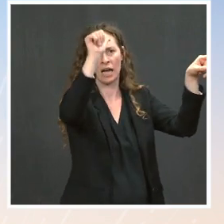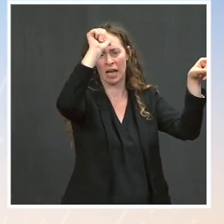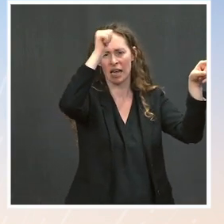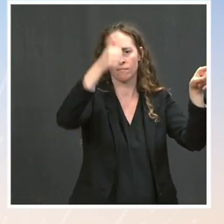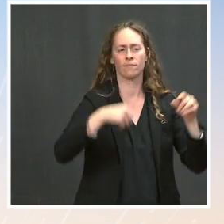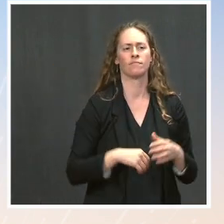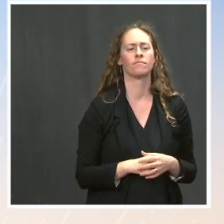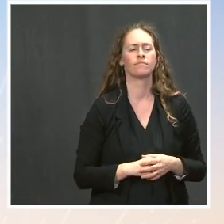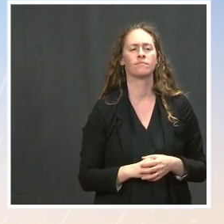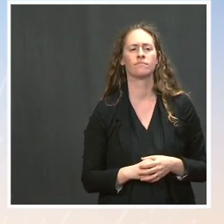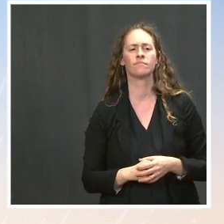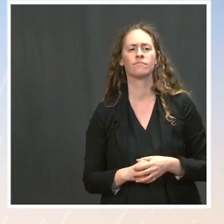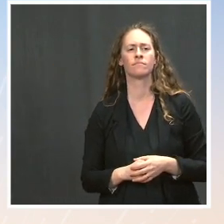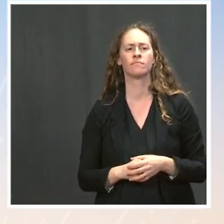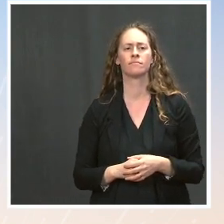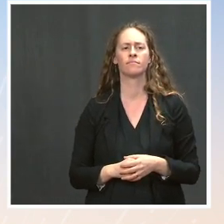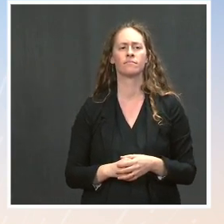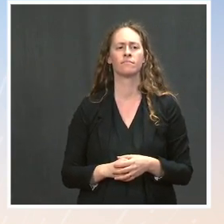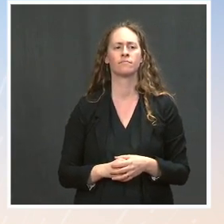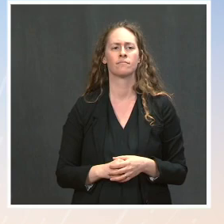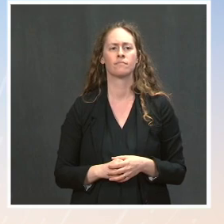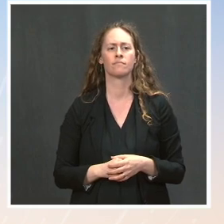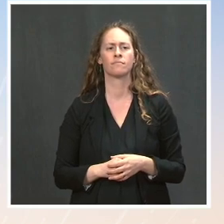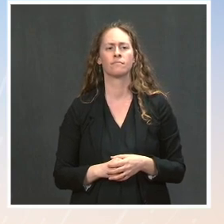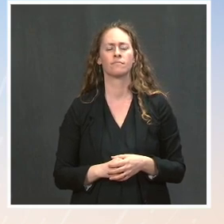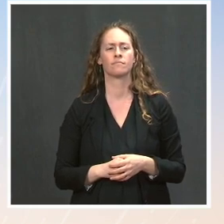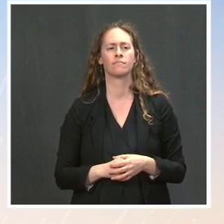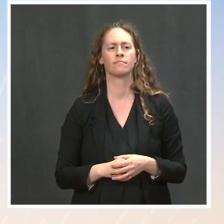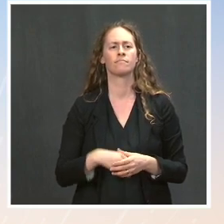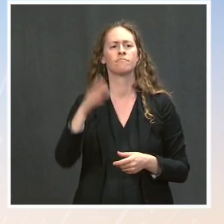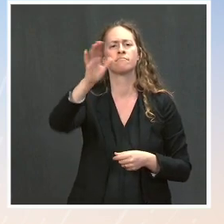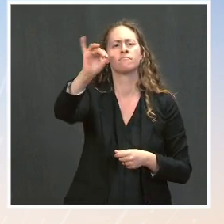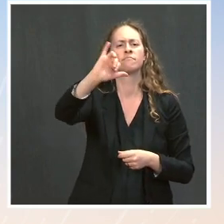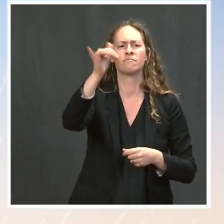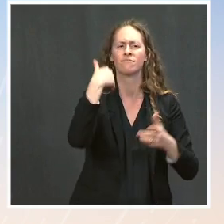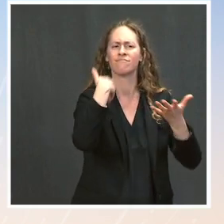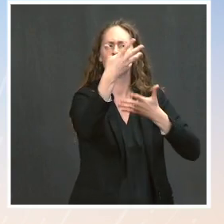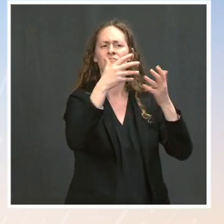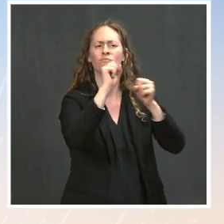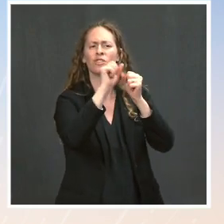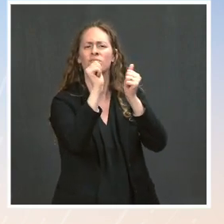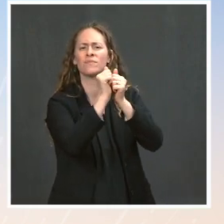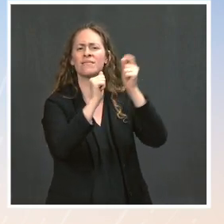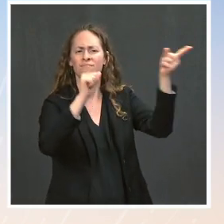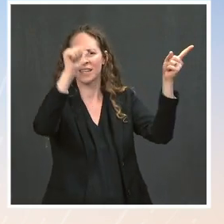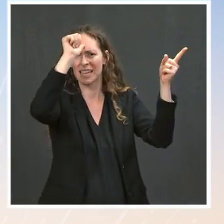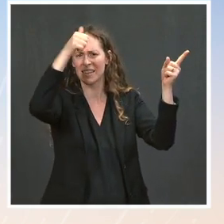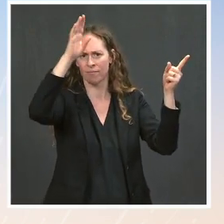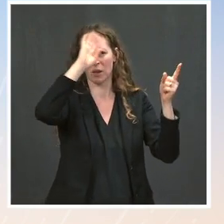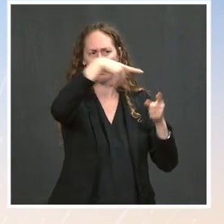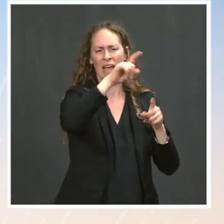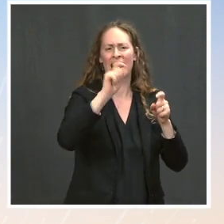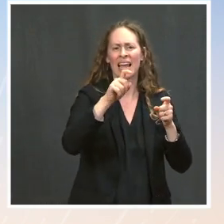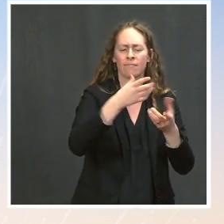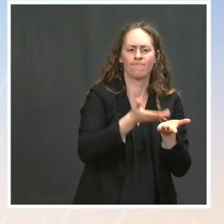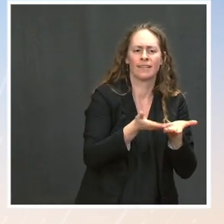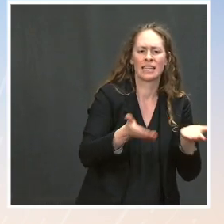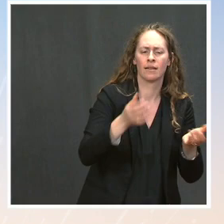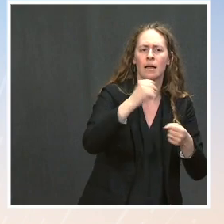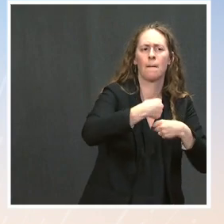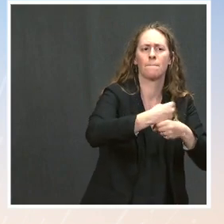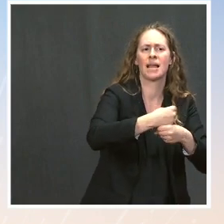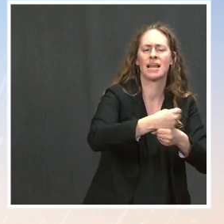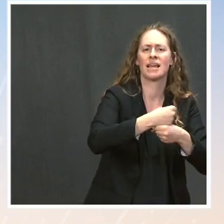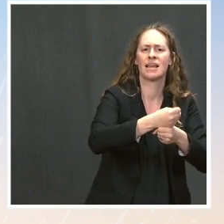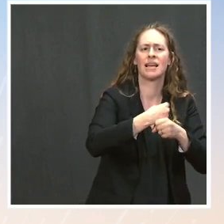also, of course, are in close touch with India officials at all levels about the raw material needs that they have. And as requested by India, we will provide